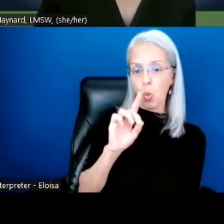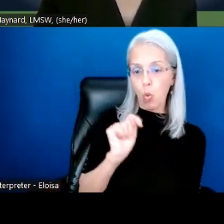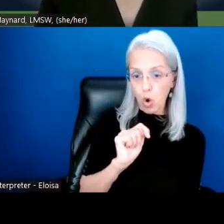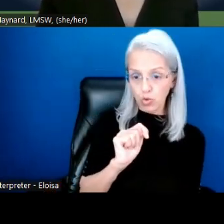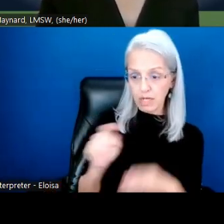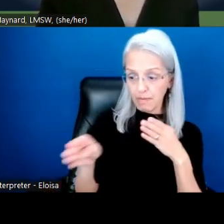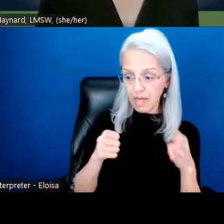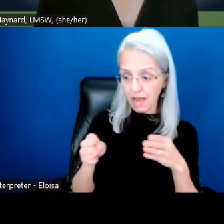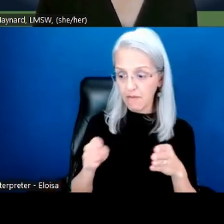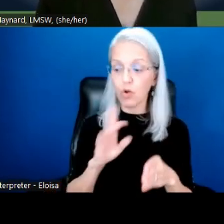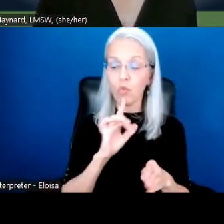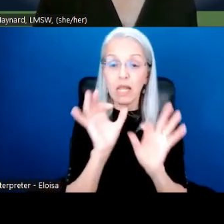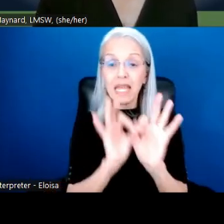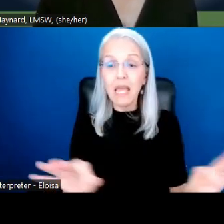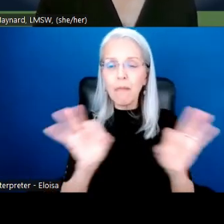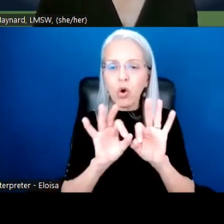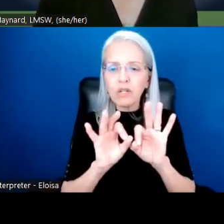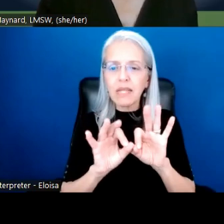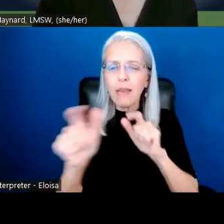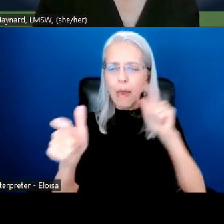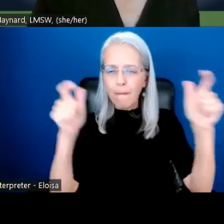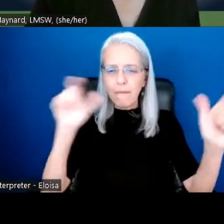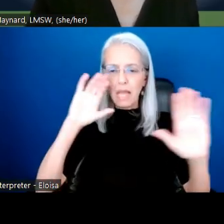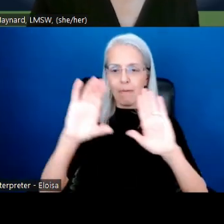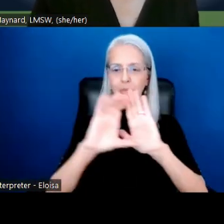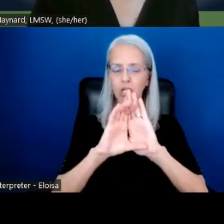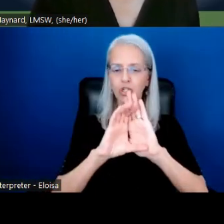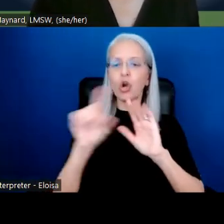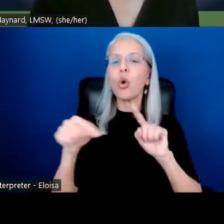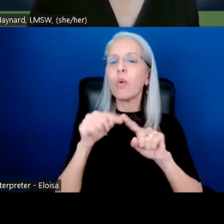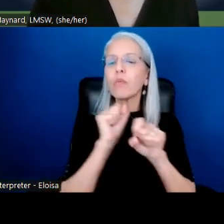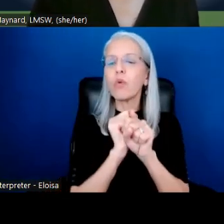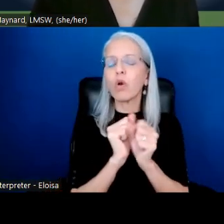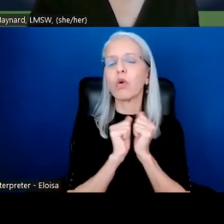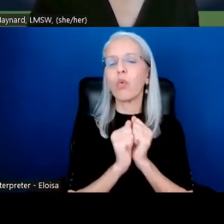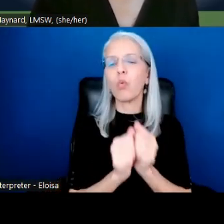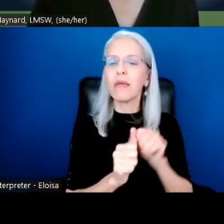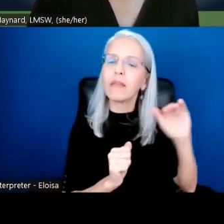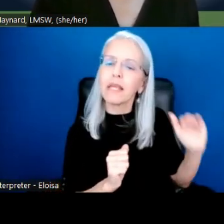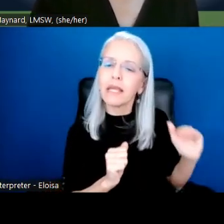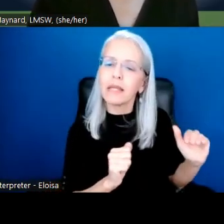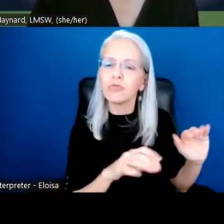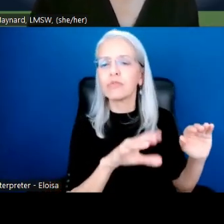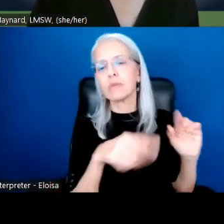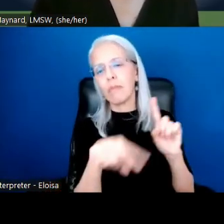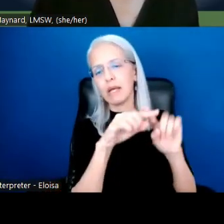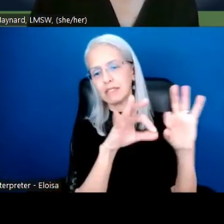really understand the big picture when we work with kiddos and